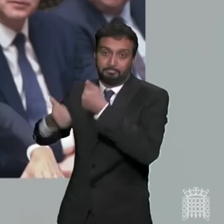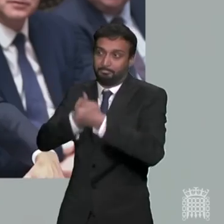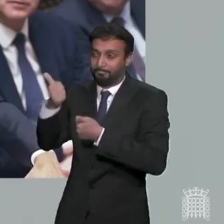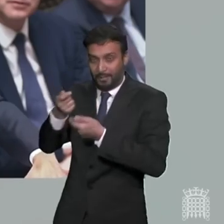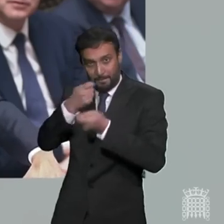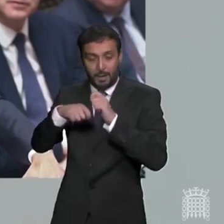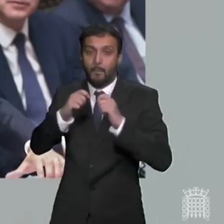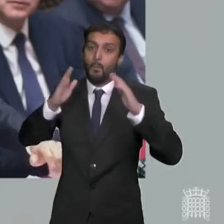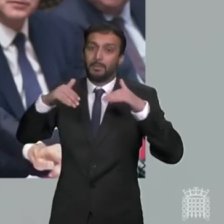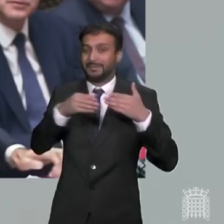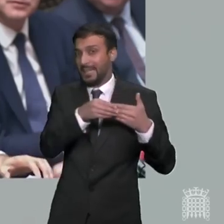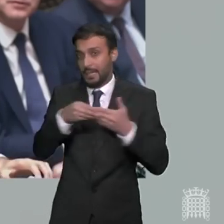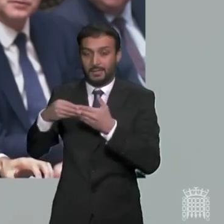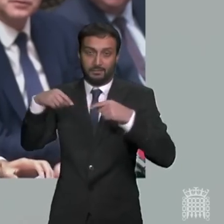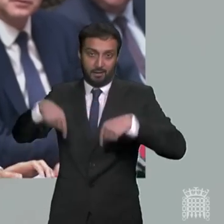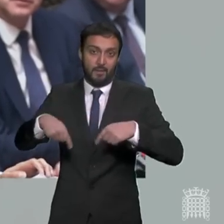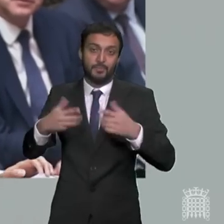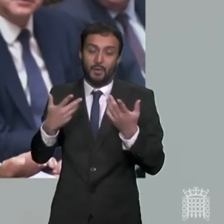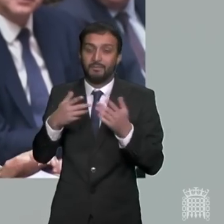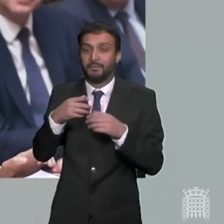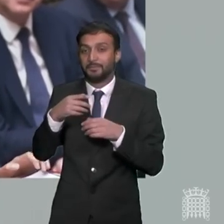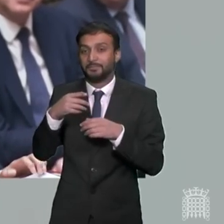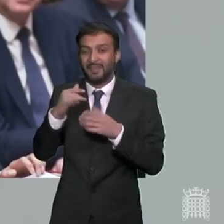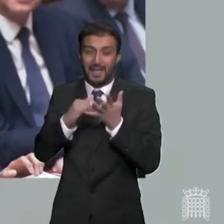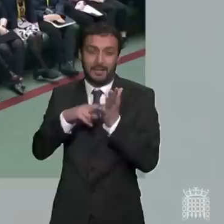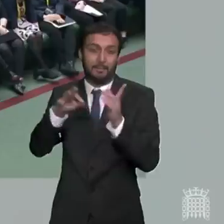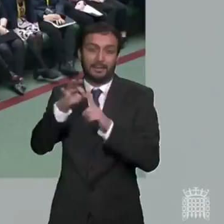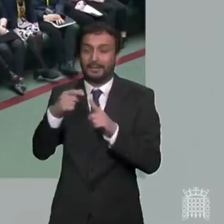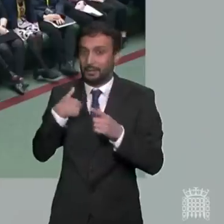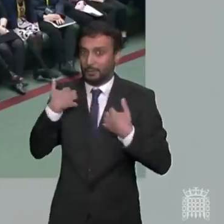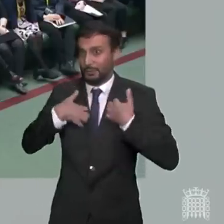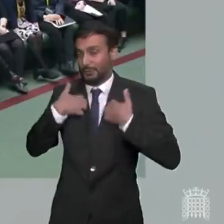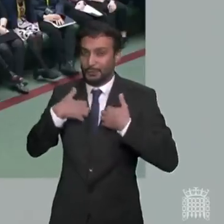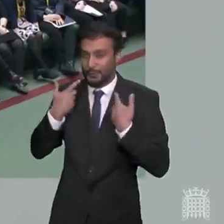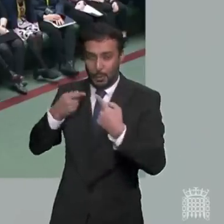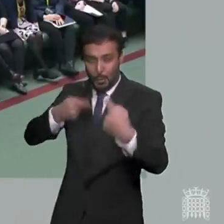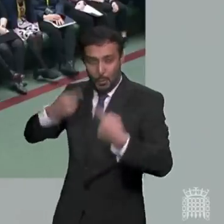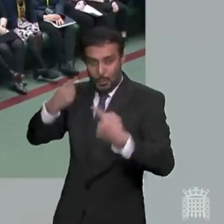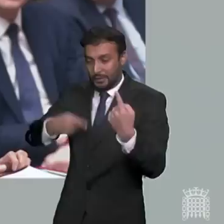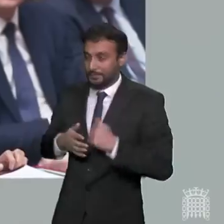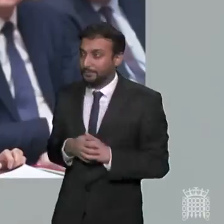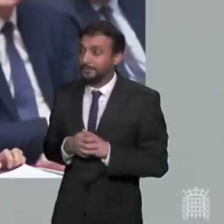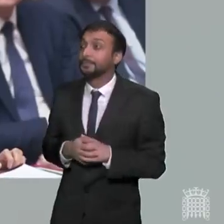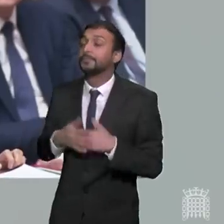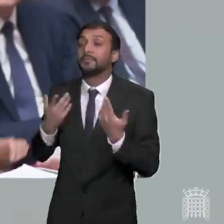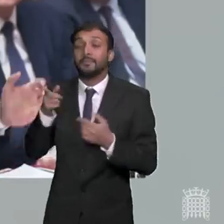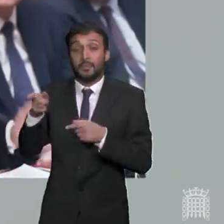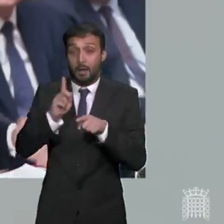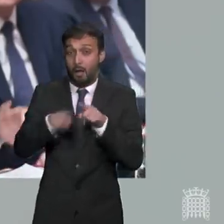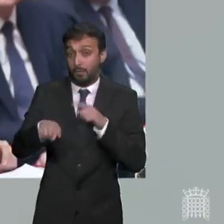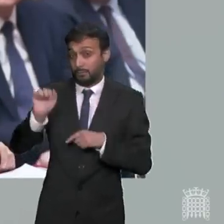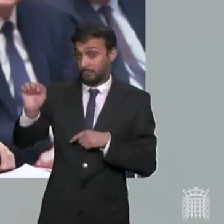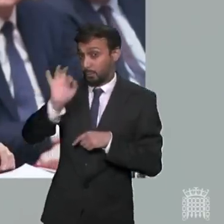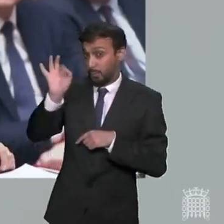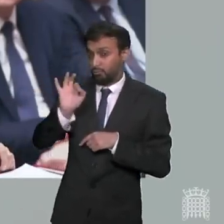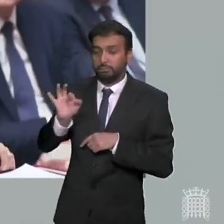I look forward to a constructive debate with him across the dispatch box. And, Mr. Speaker, the answer to his question is actually very simple. The things that we